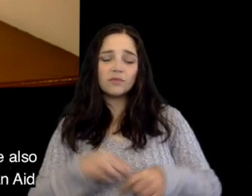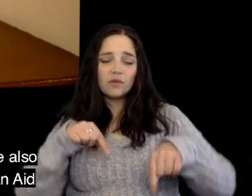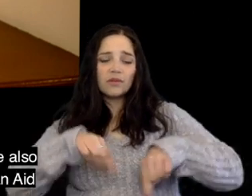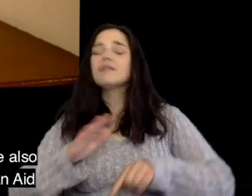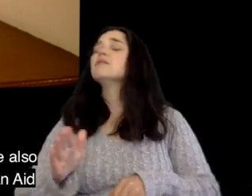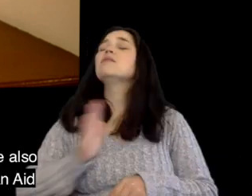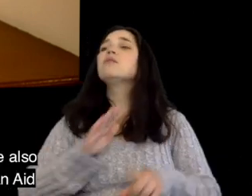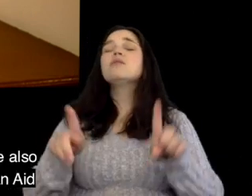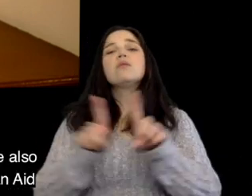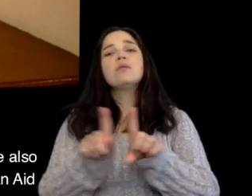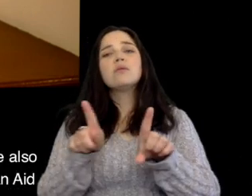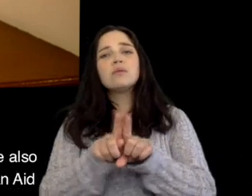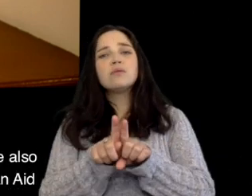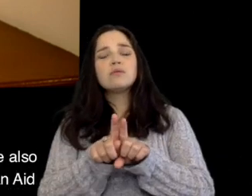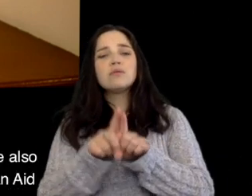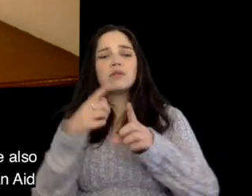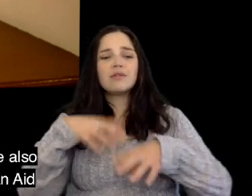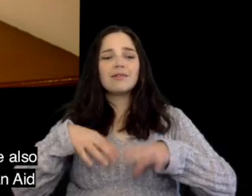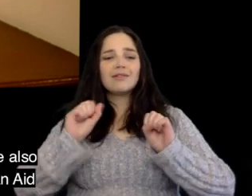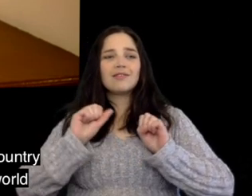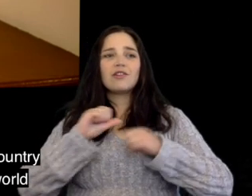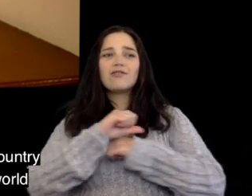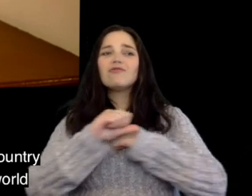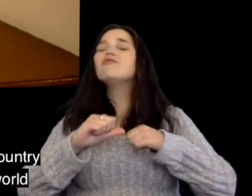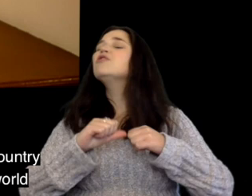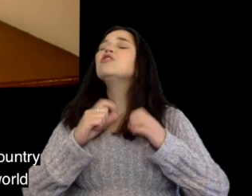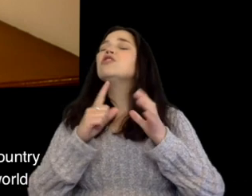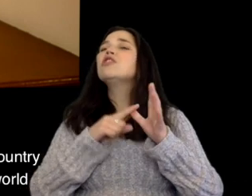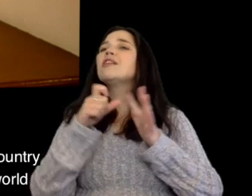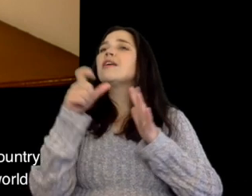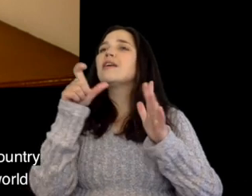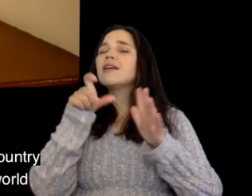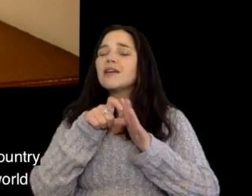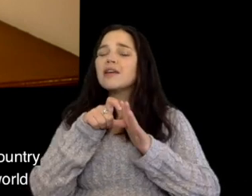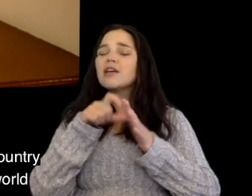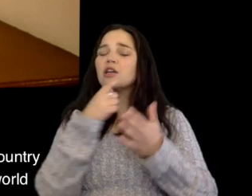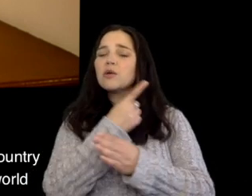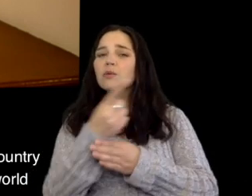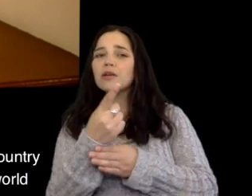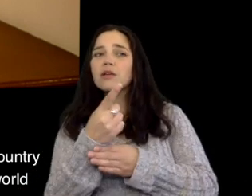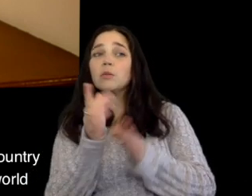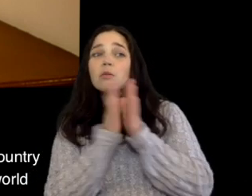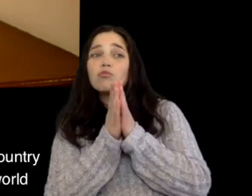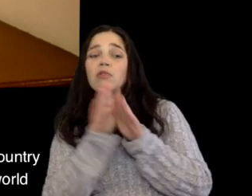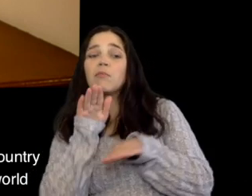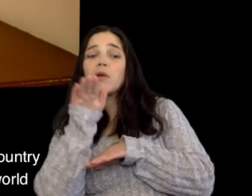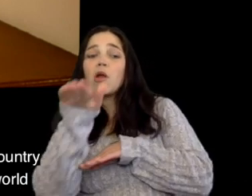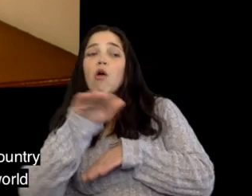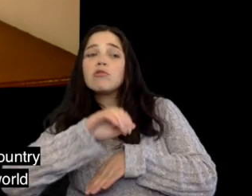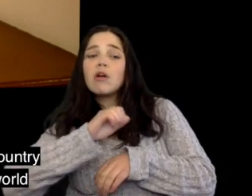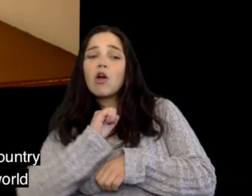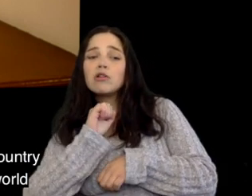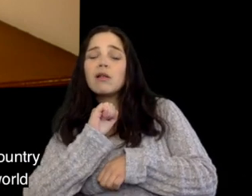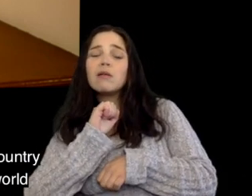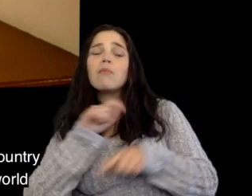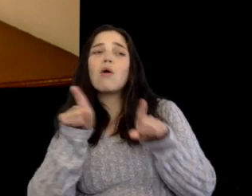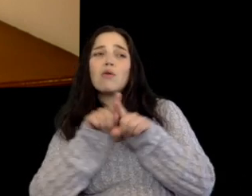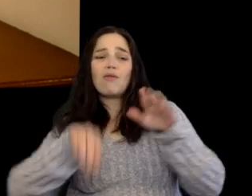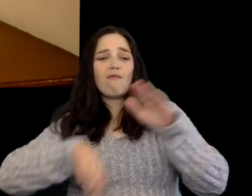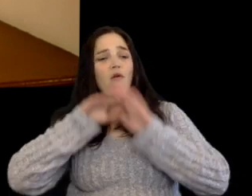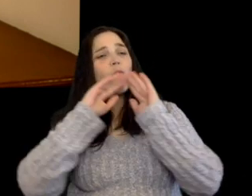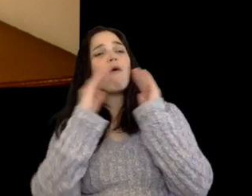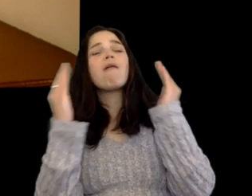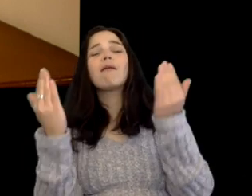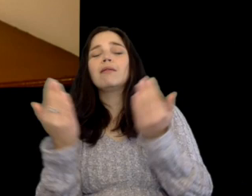And this Sunday, Lord, we also, at the start of Christian Aid Week, pray beyond our country to the whole of the